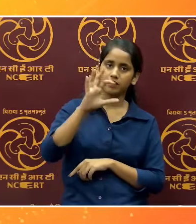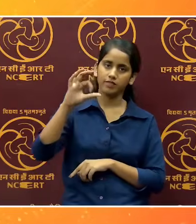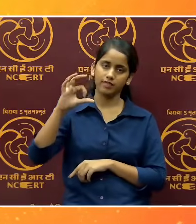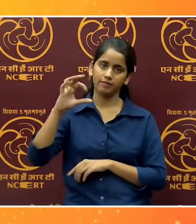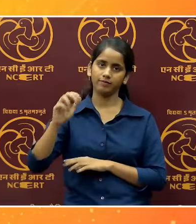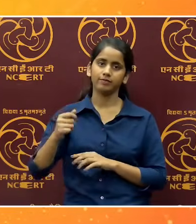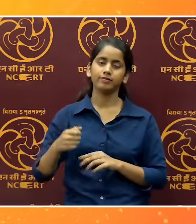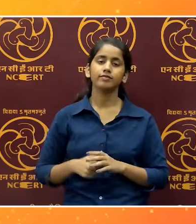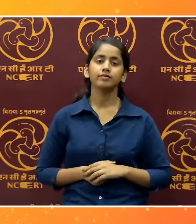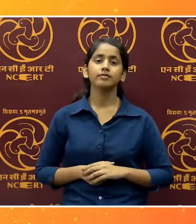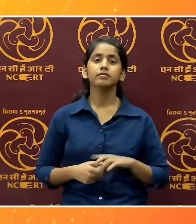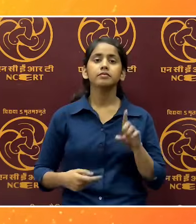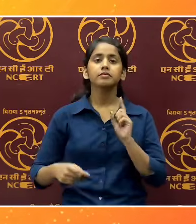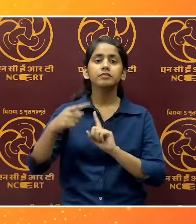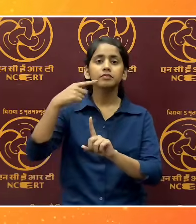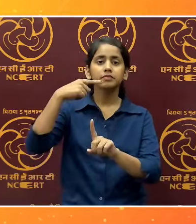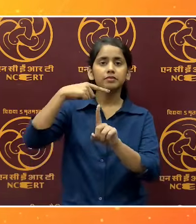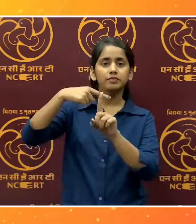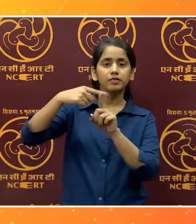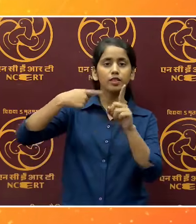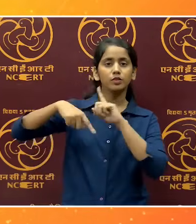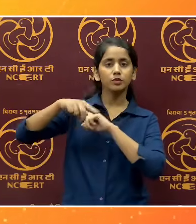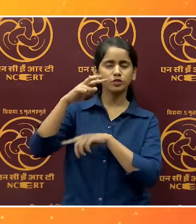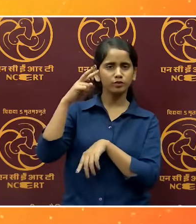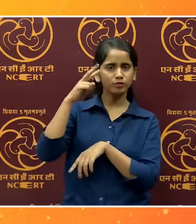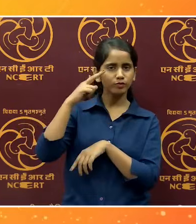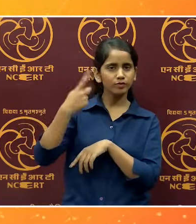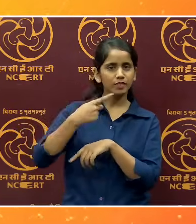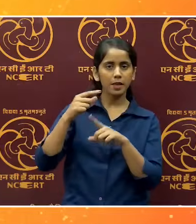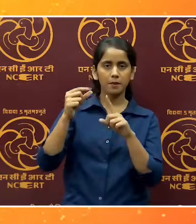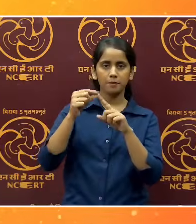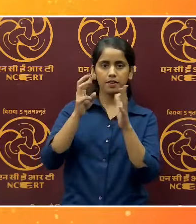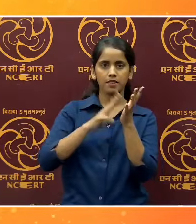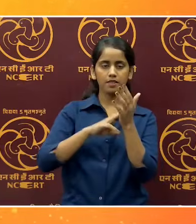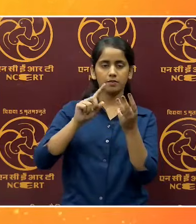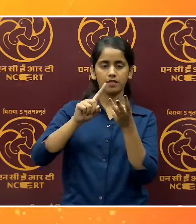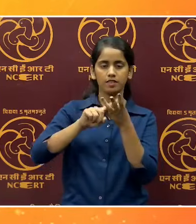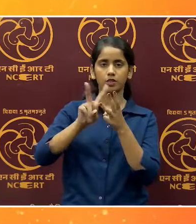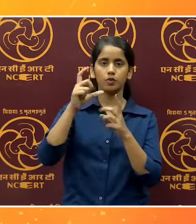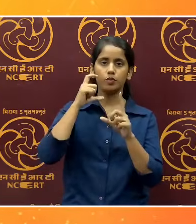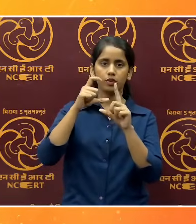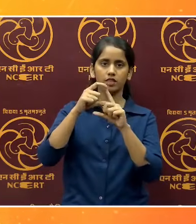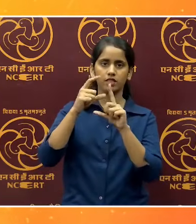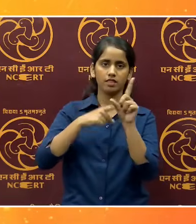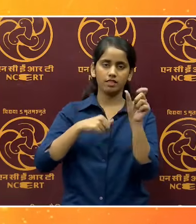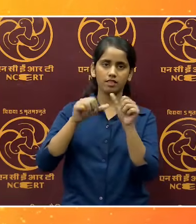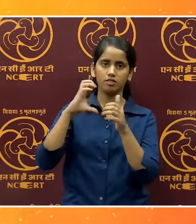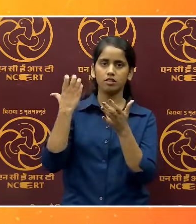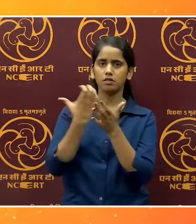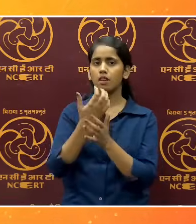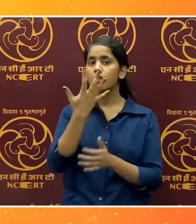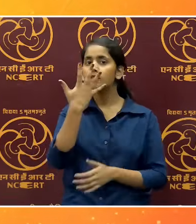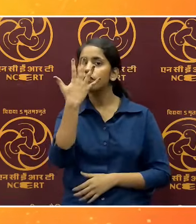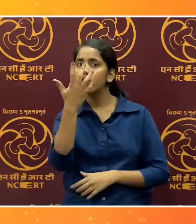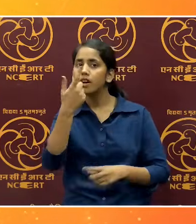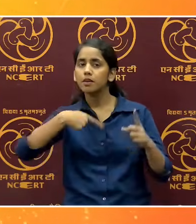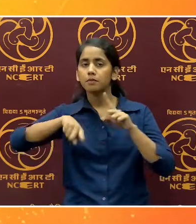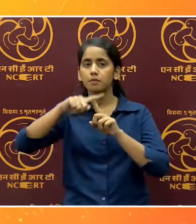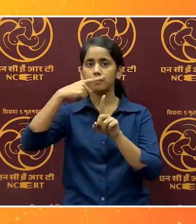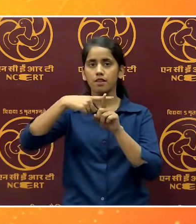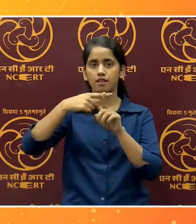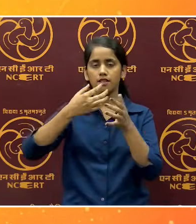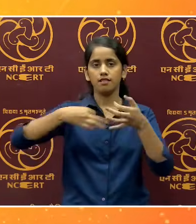8800440559. At this moment, you're watching us on our PM eVidya channel number 5 and also on our YouTube channel, that